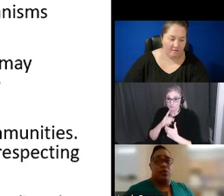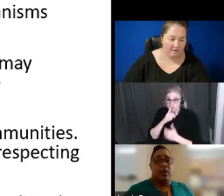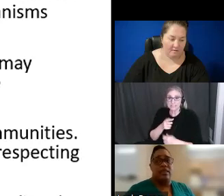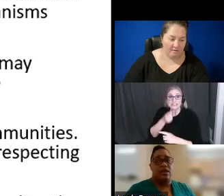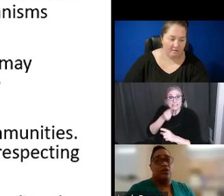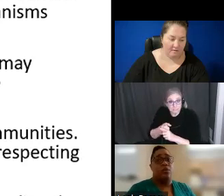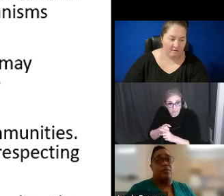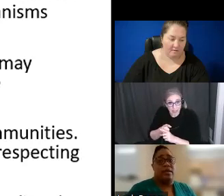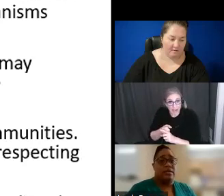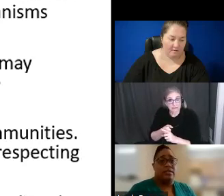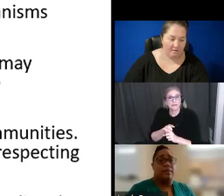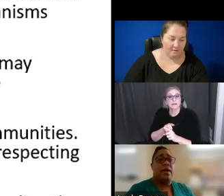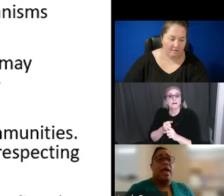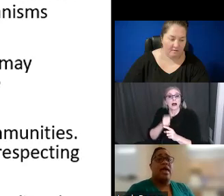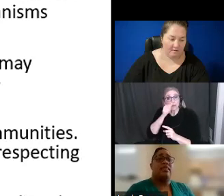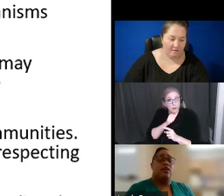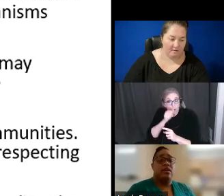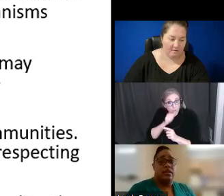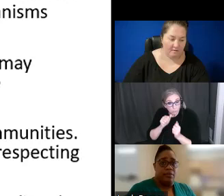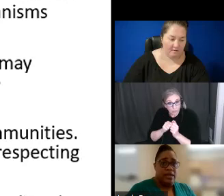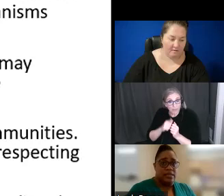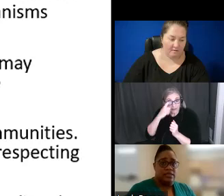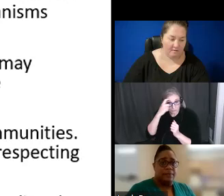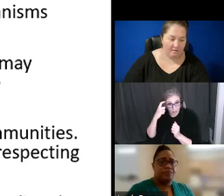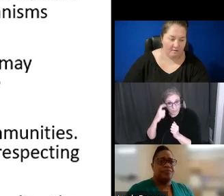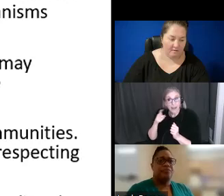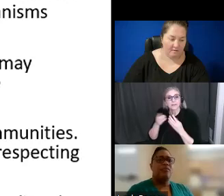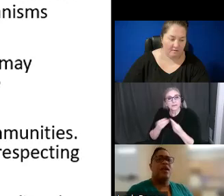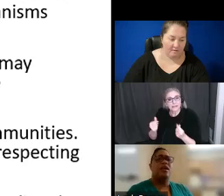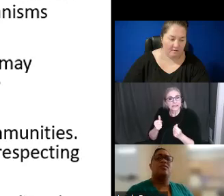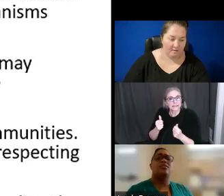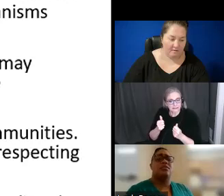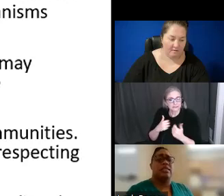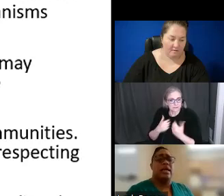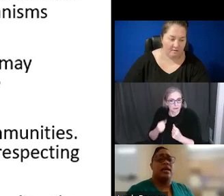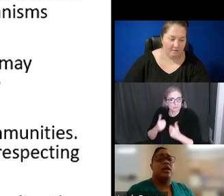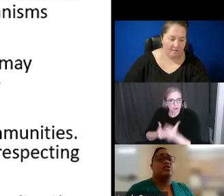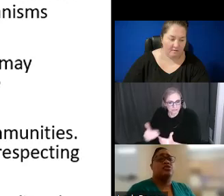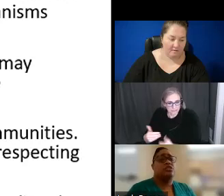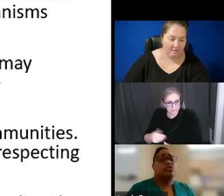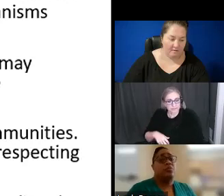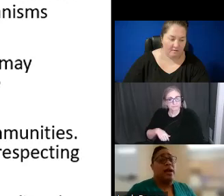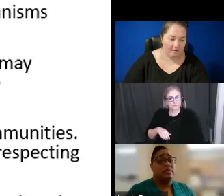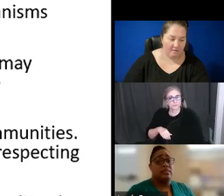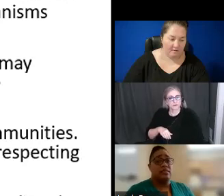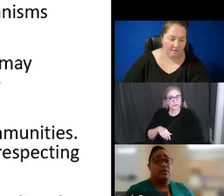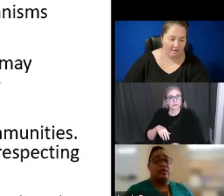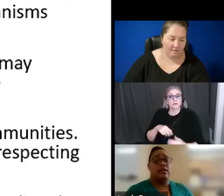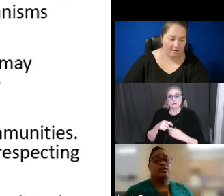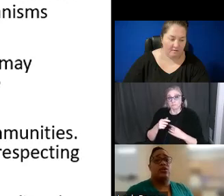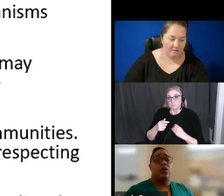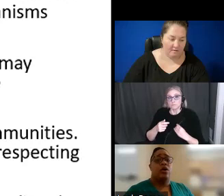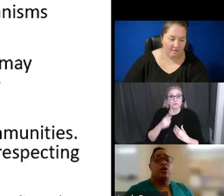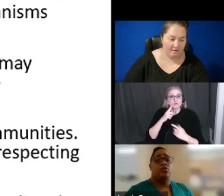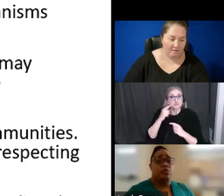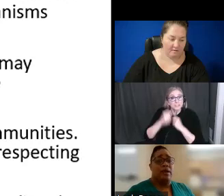pivotal role in their coping mechanism and their healing process. It also looks like traditional practices,